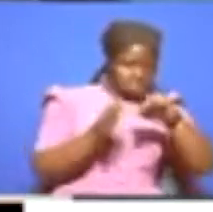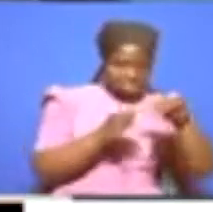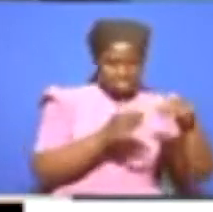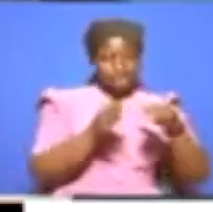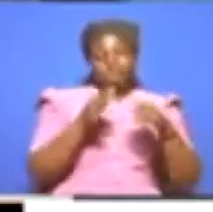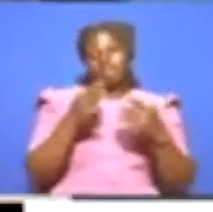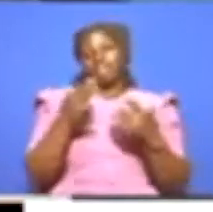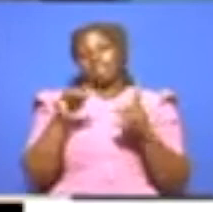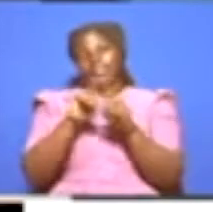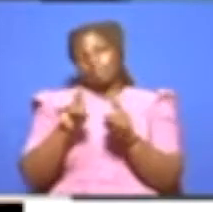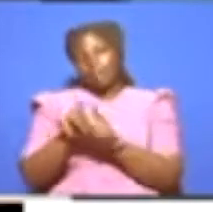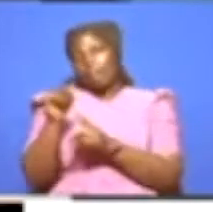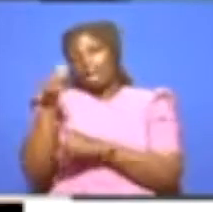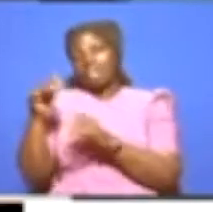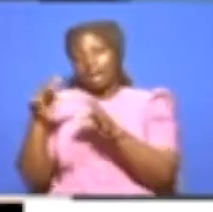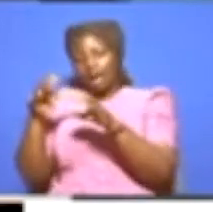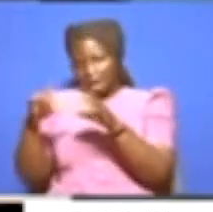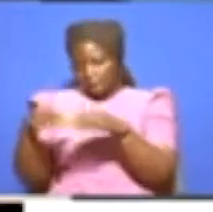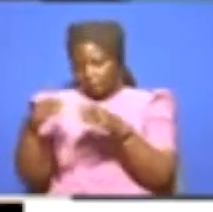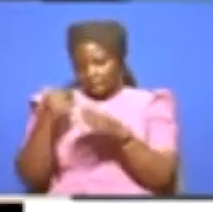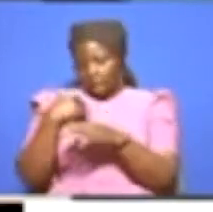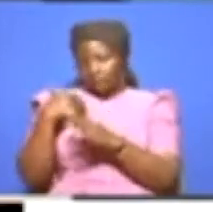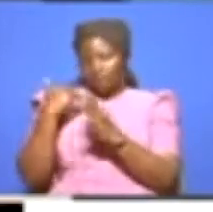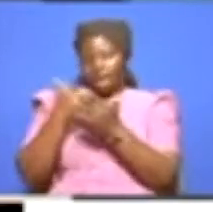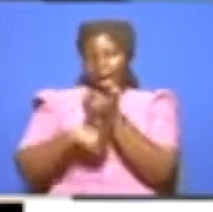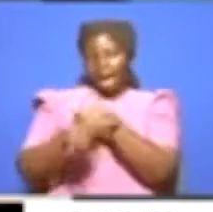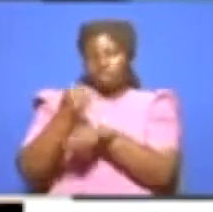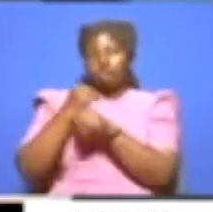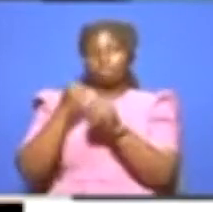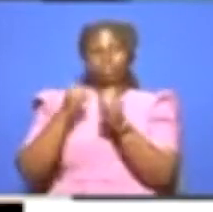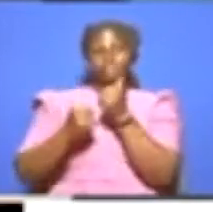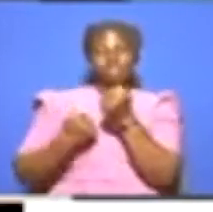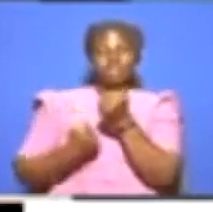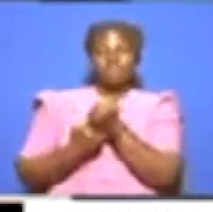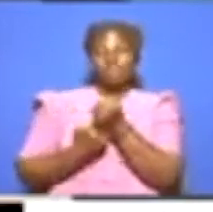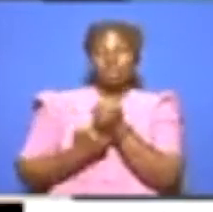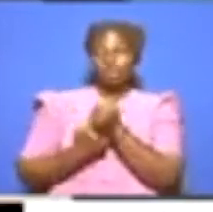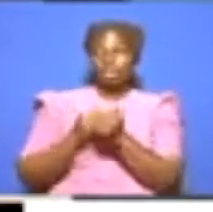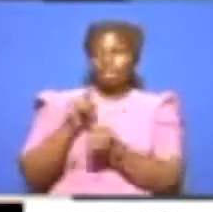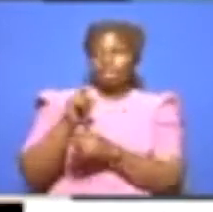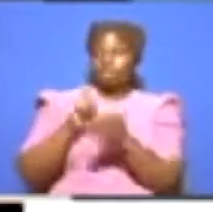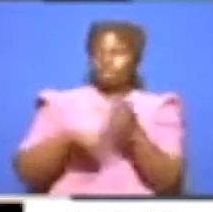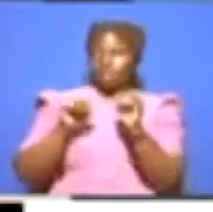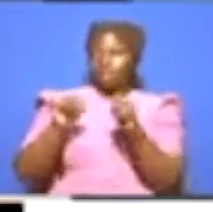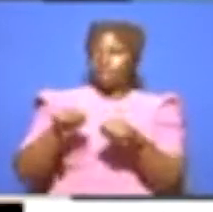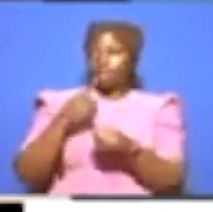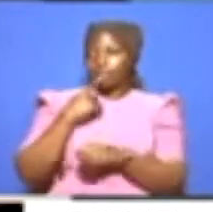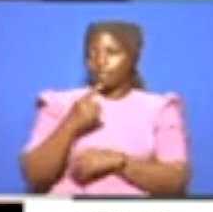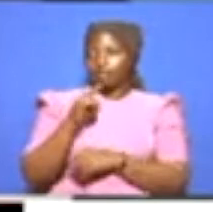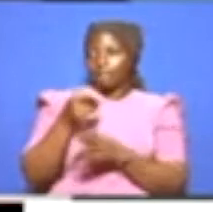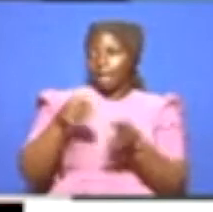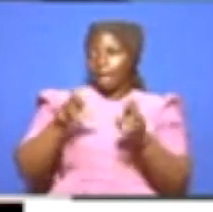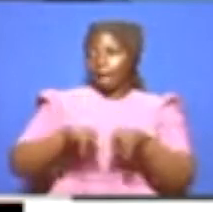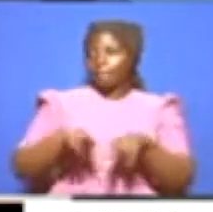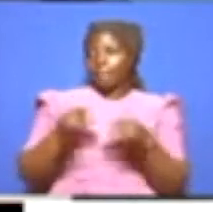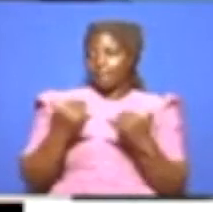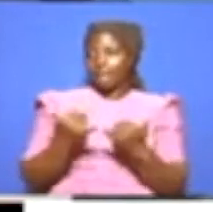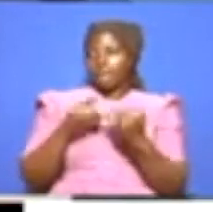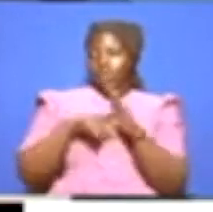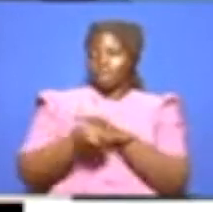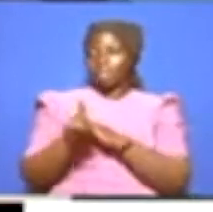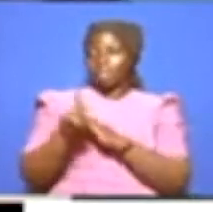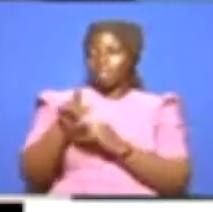have initiatives that they are supporting. So that's what I could say is happening right now in the industry. And